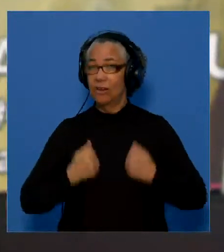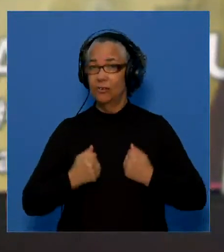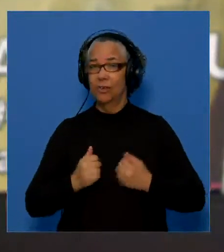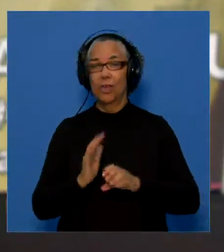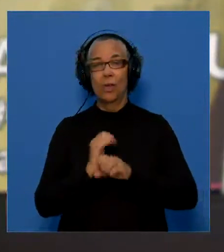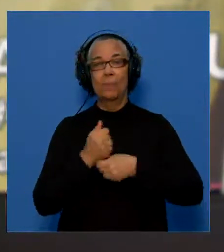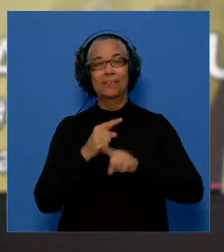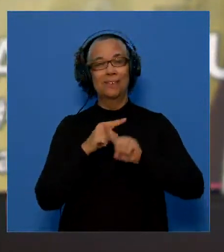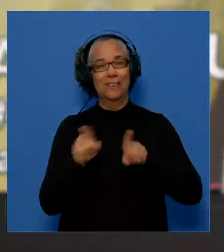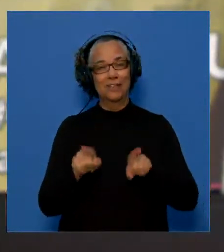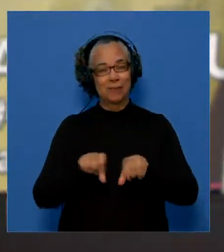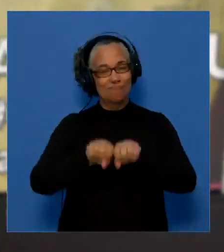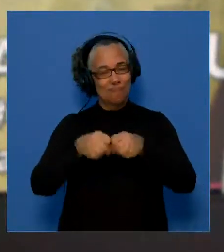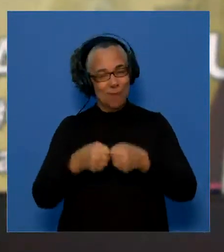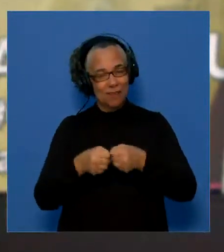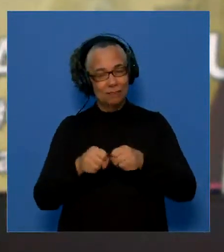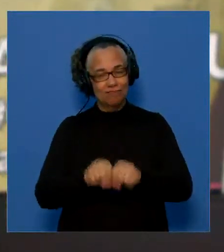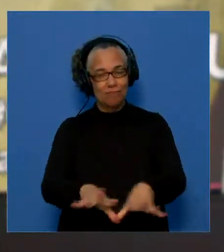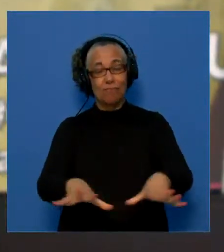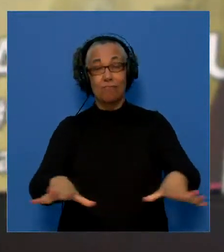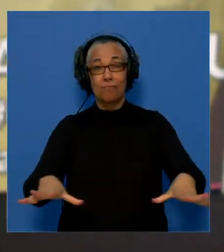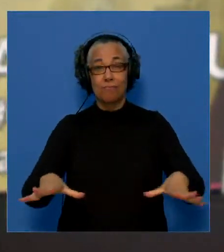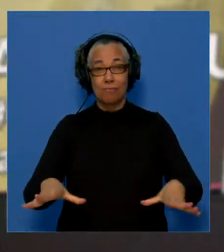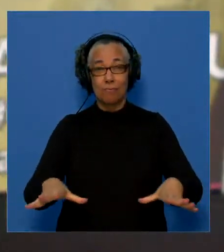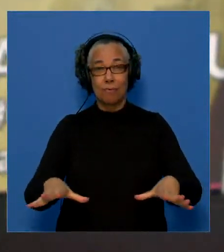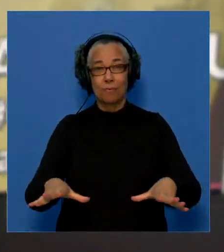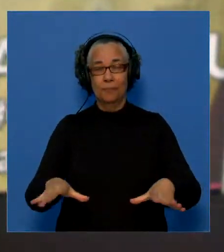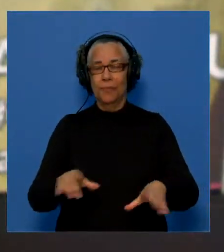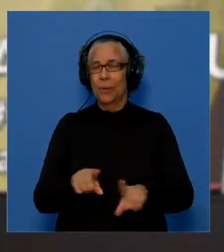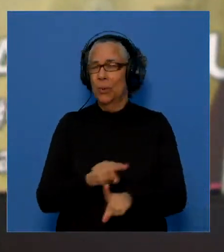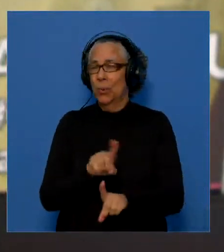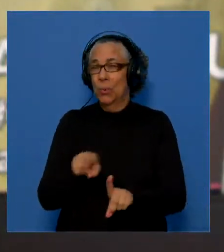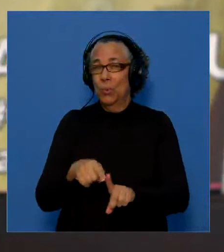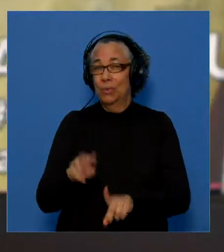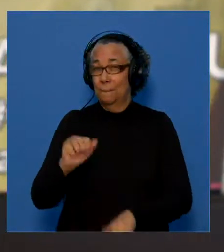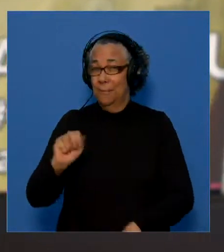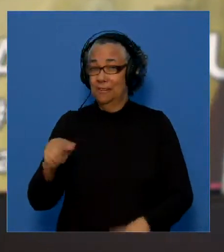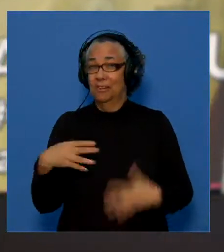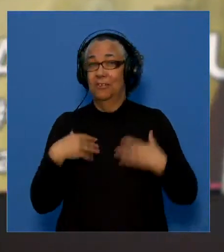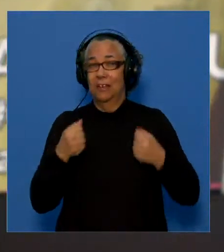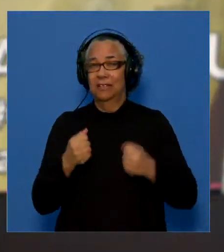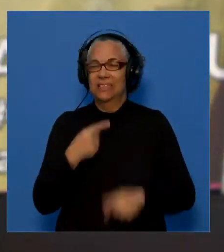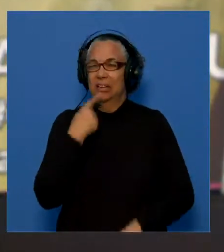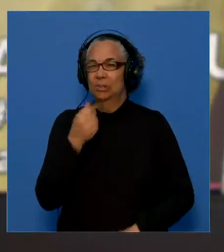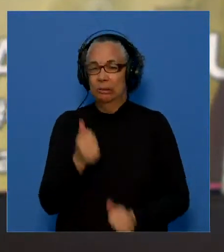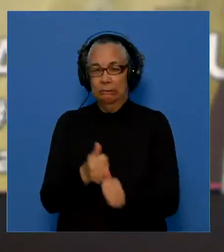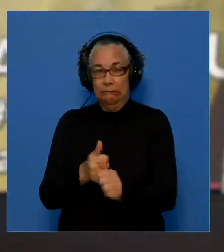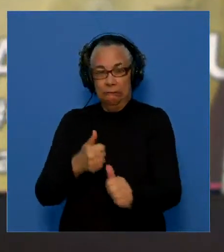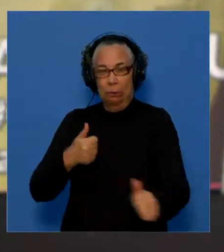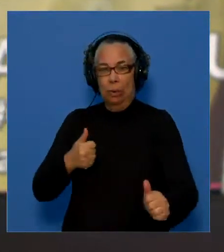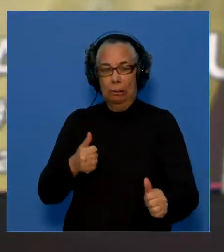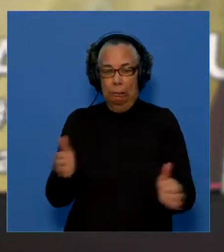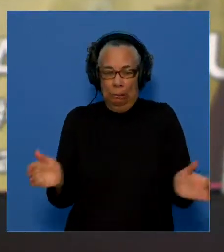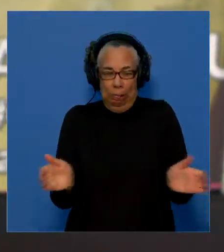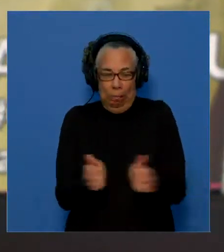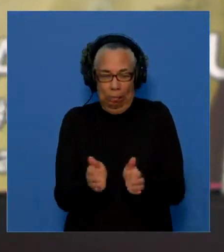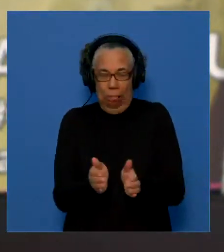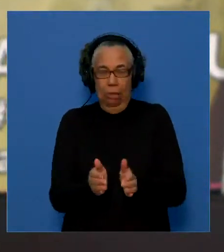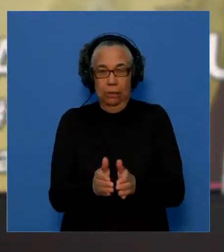chain of the spread. When the Ministry of Health asked everyone to avoid the 3 C's, closed spaces,